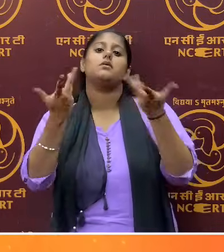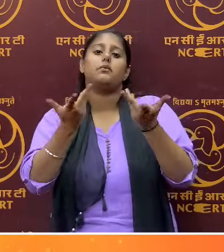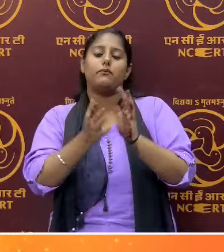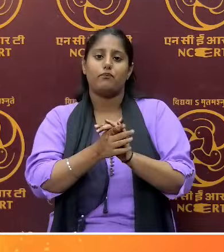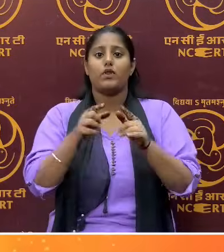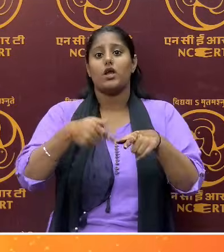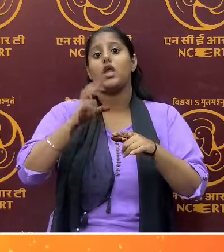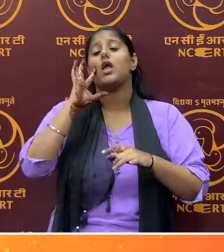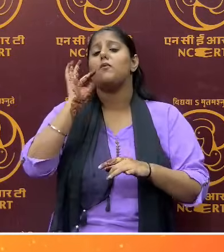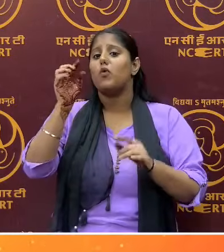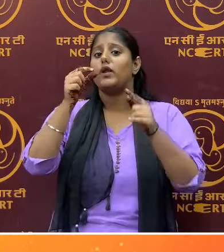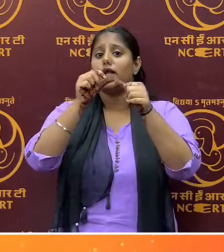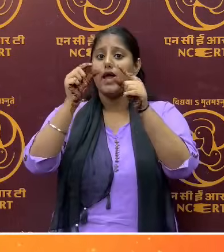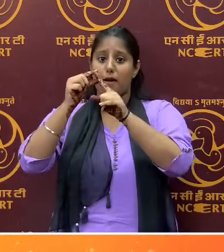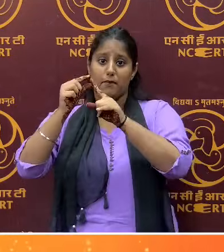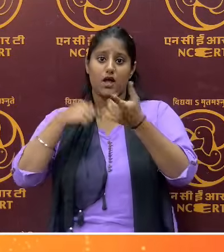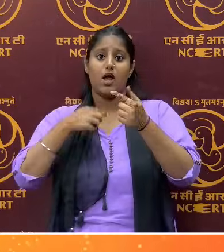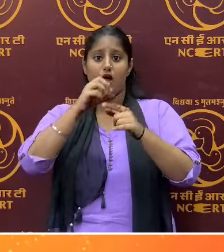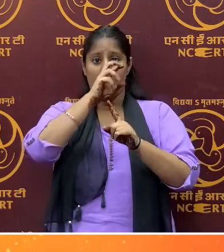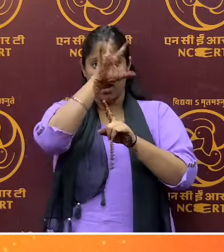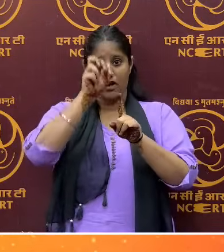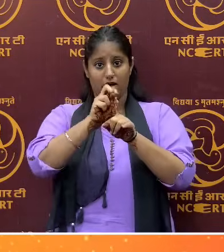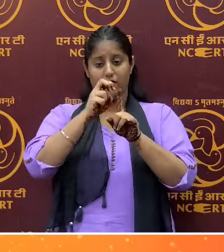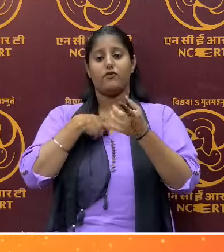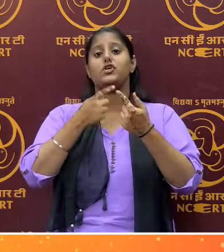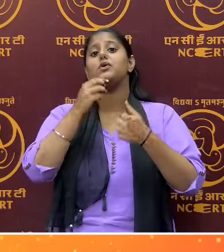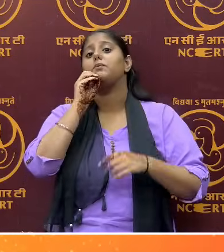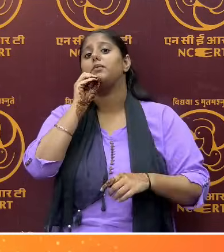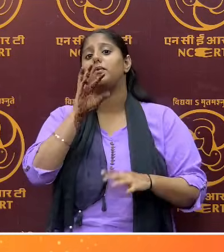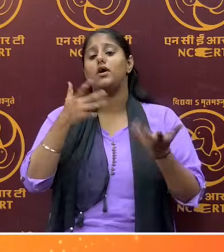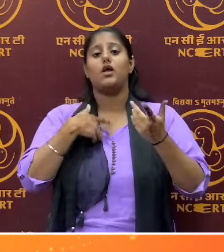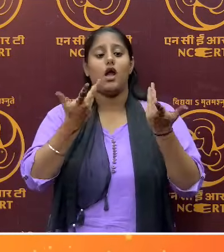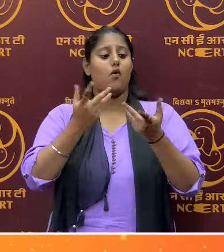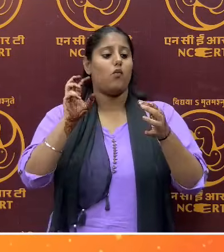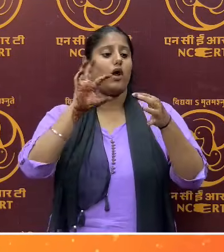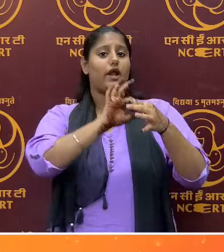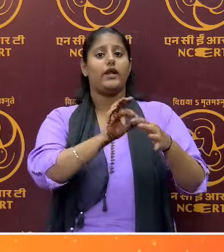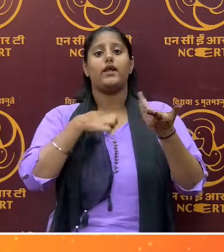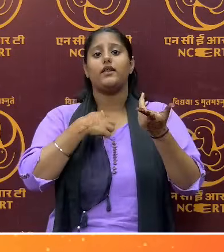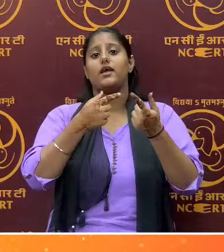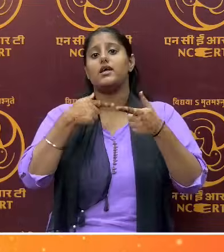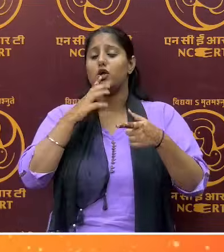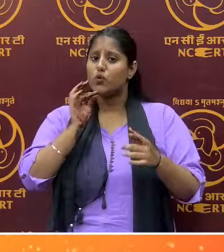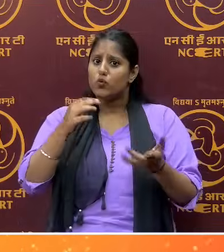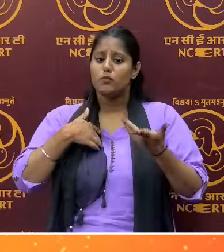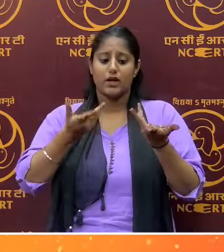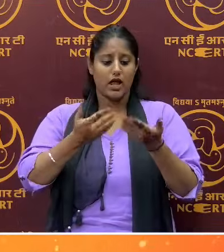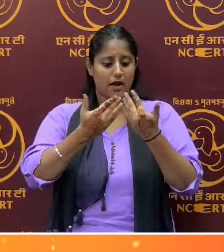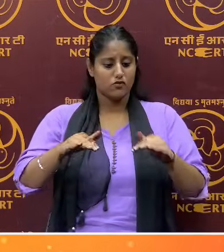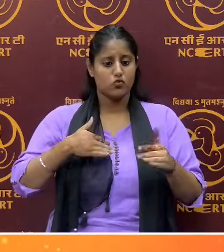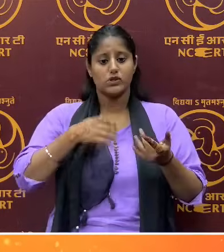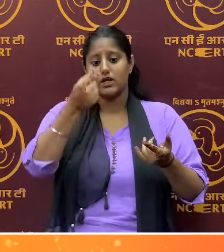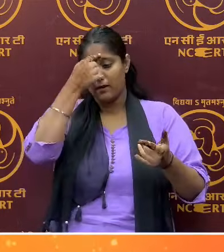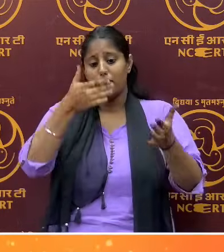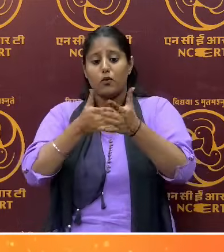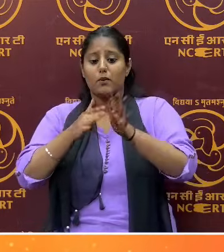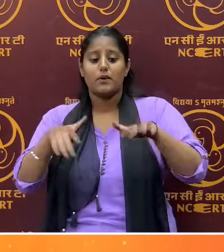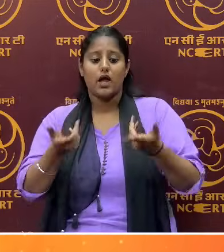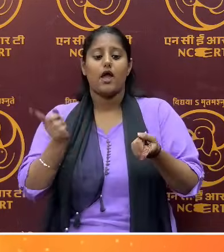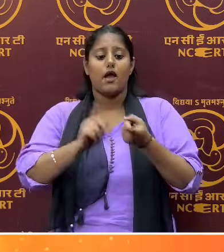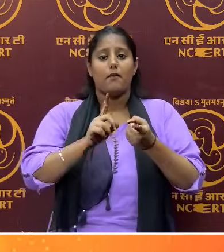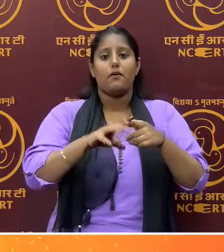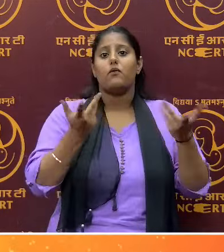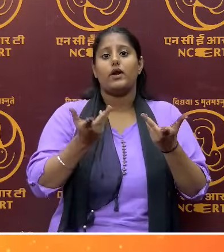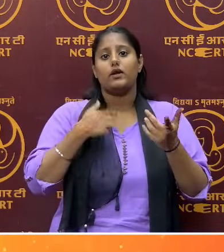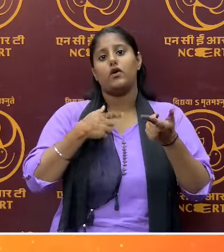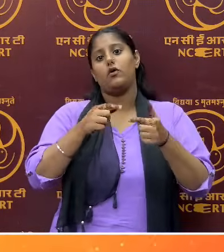tool. Early identification will help you to connect that exactly what happening with our children, and we identify and we work